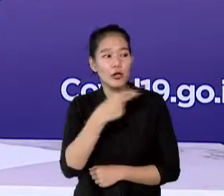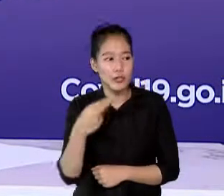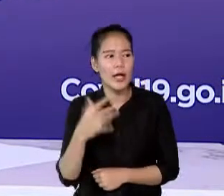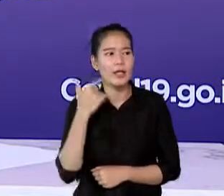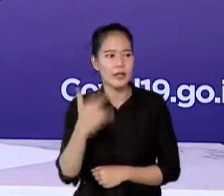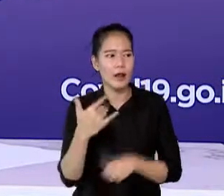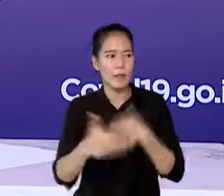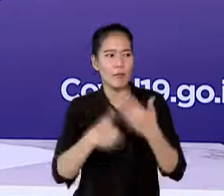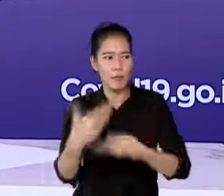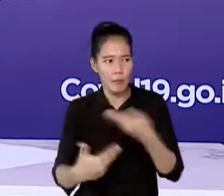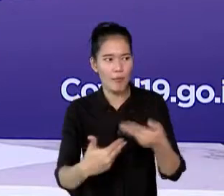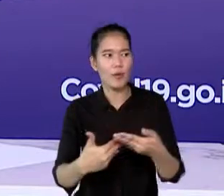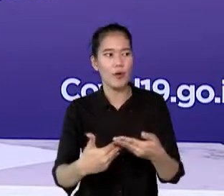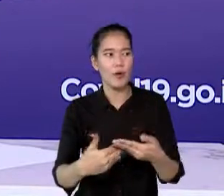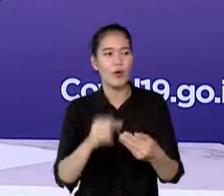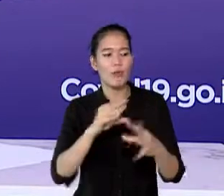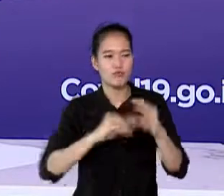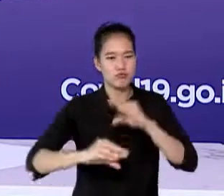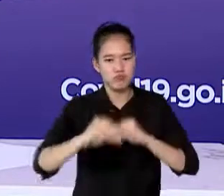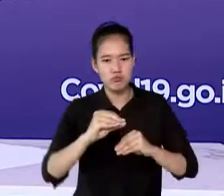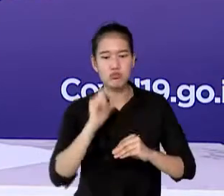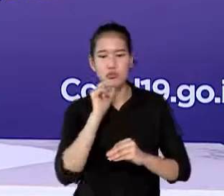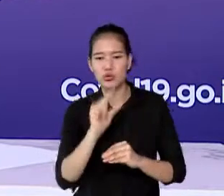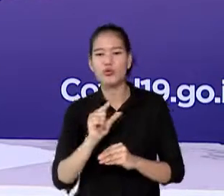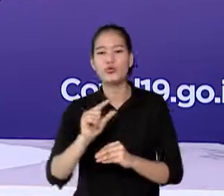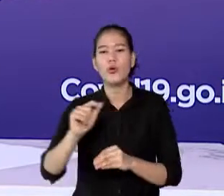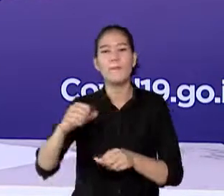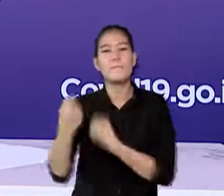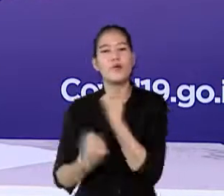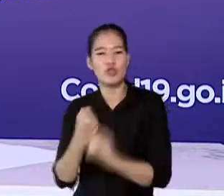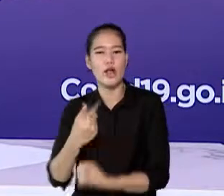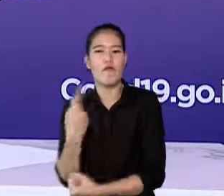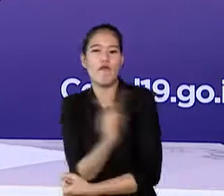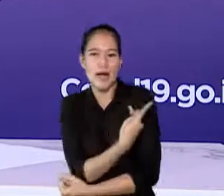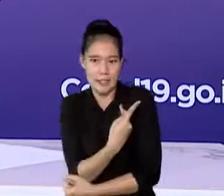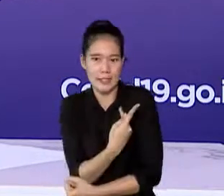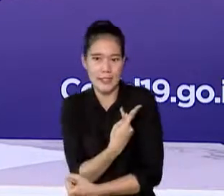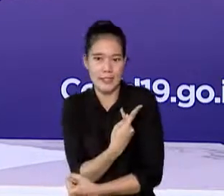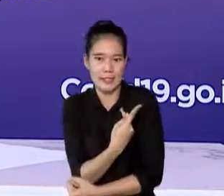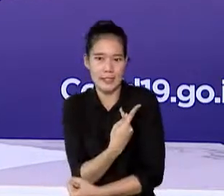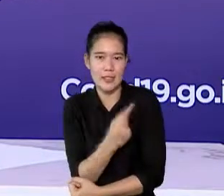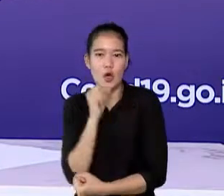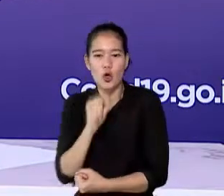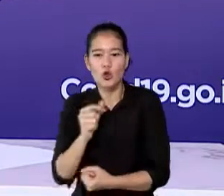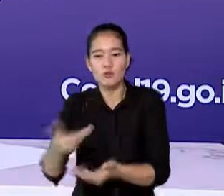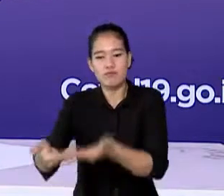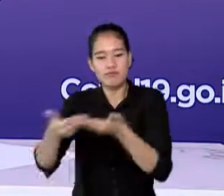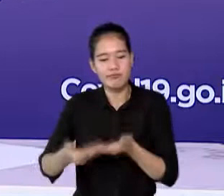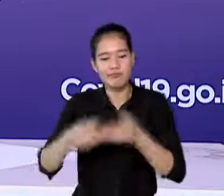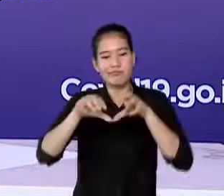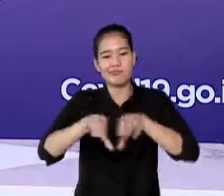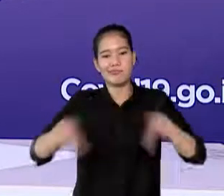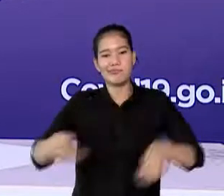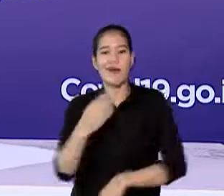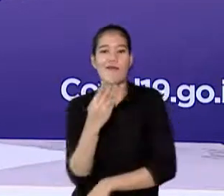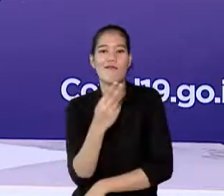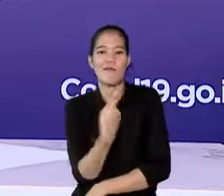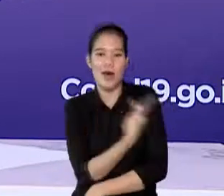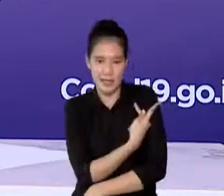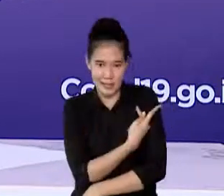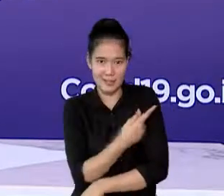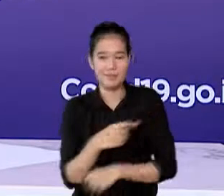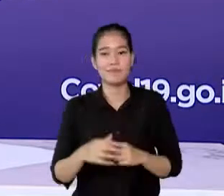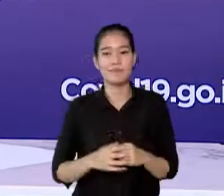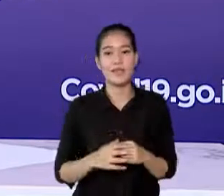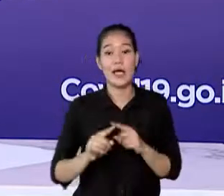continues to hold talks with vaccine providers to obtain the COVID-19 vaccines. In